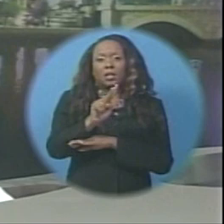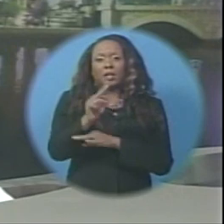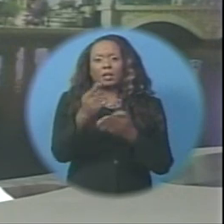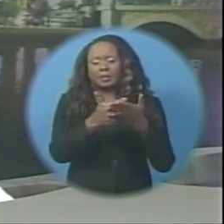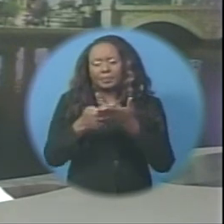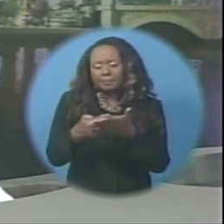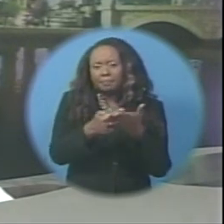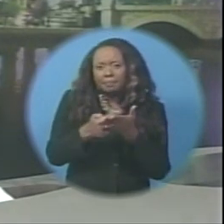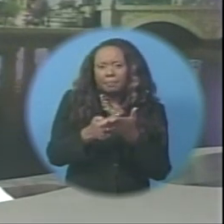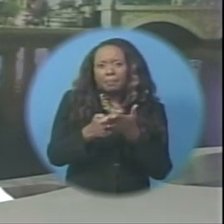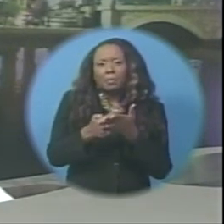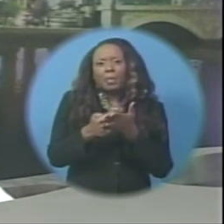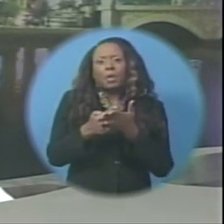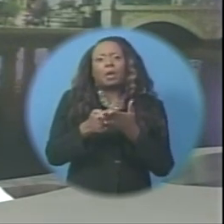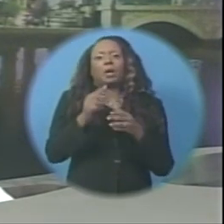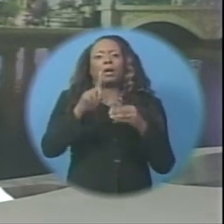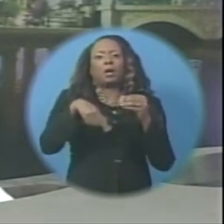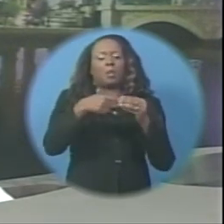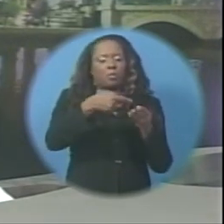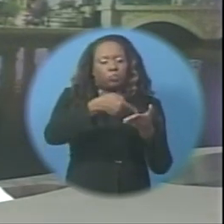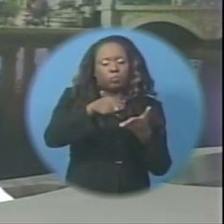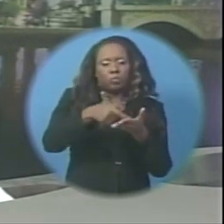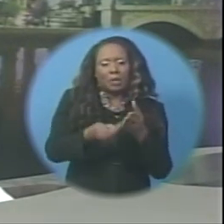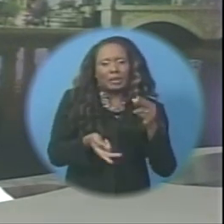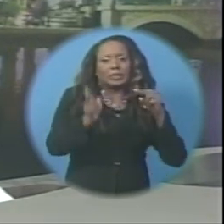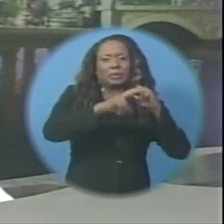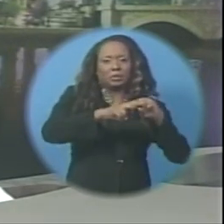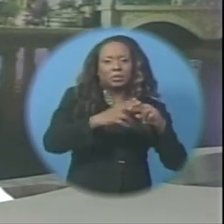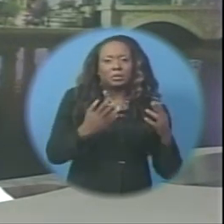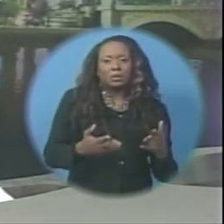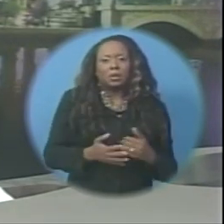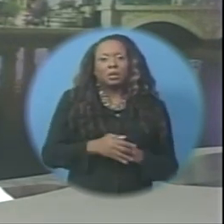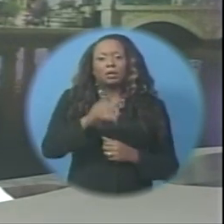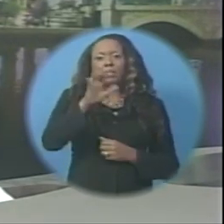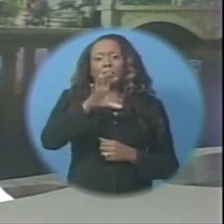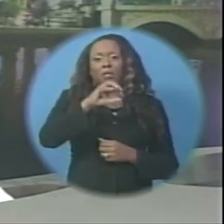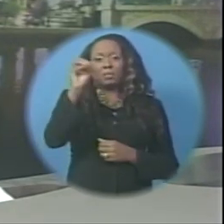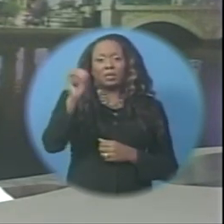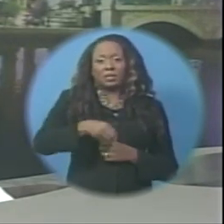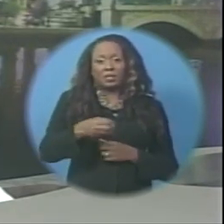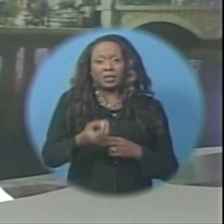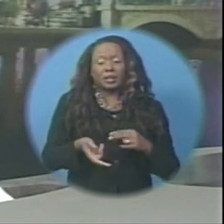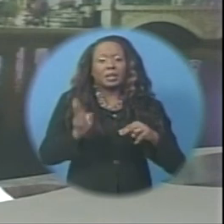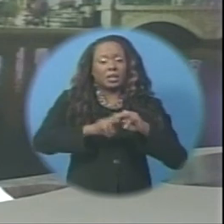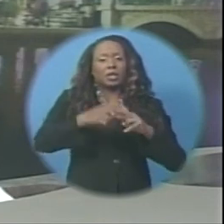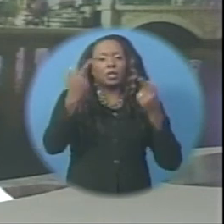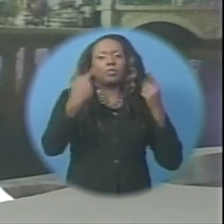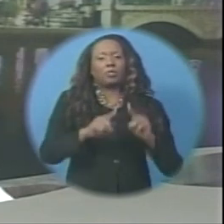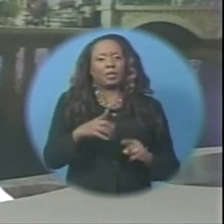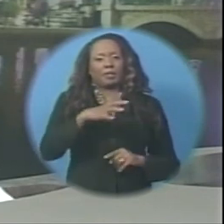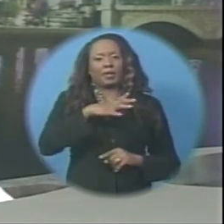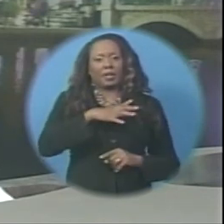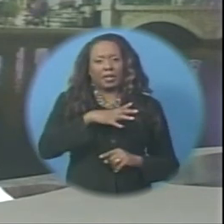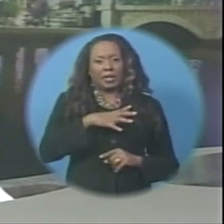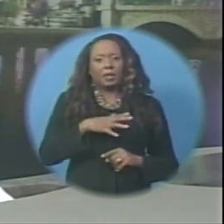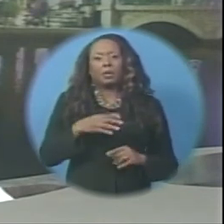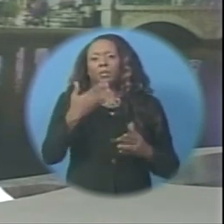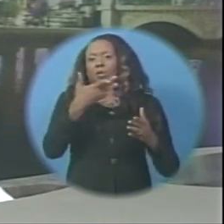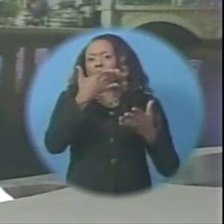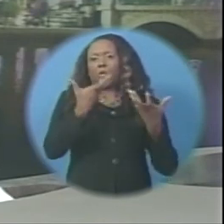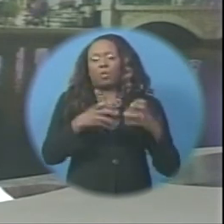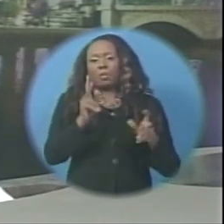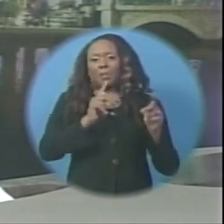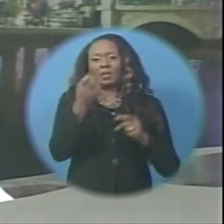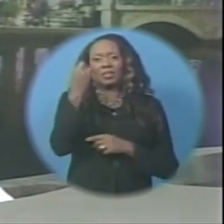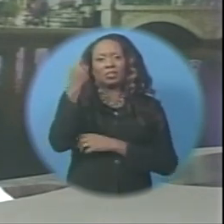between Petrotrin and the Oilfield Workers Trade Union, where a 5% interim hike was agreed, averting a threatened